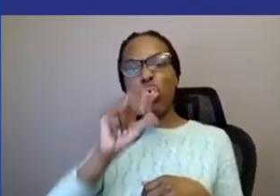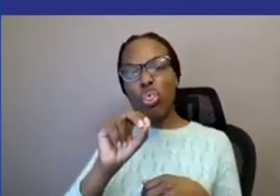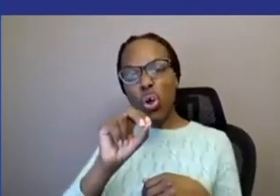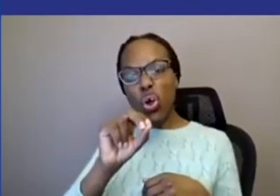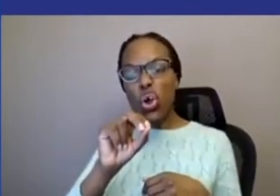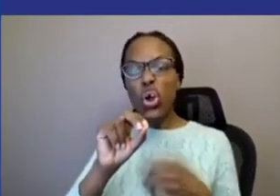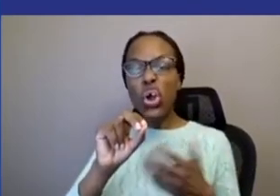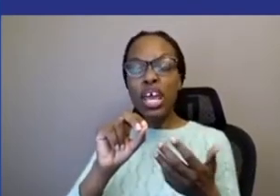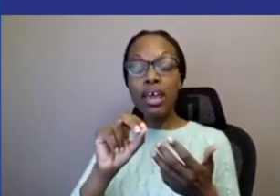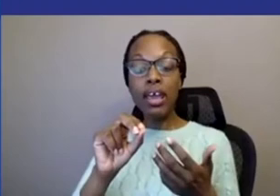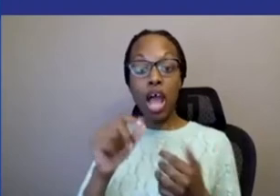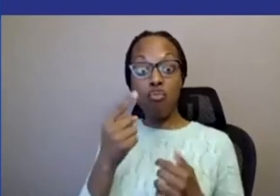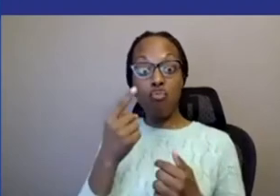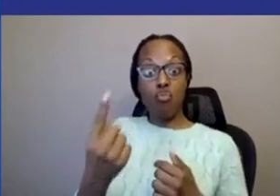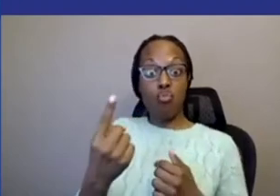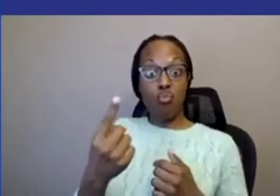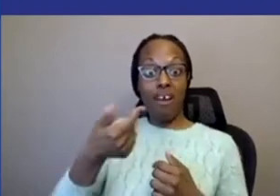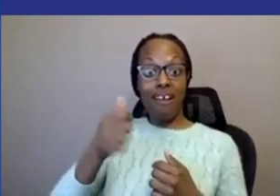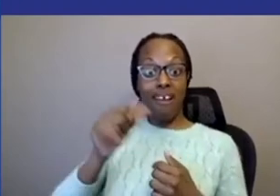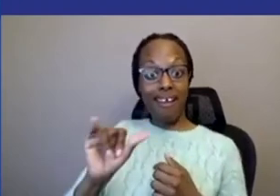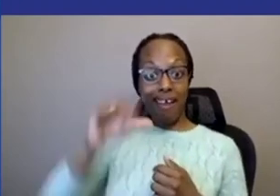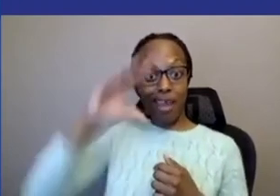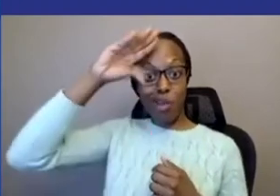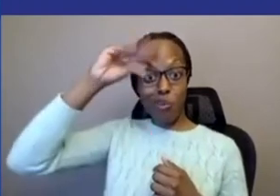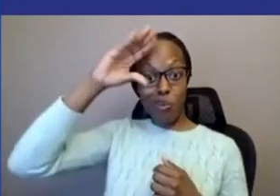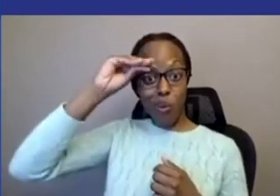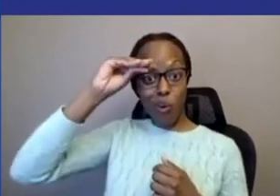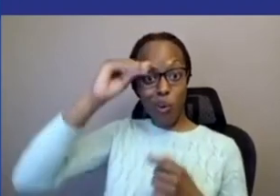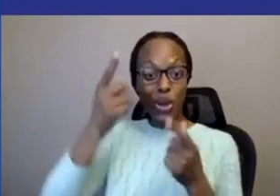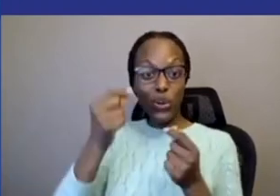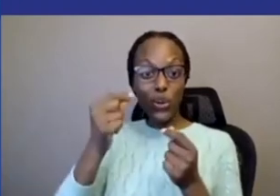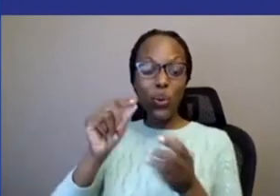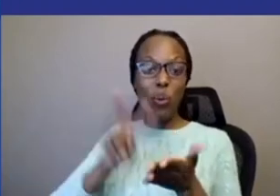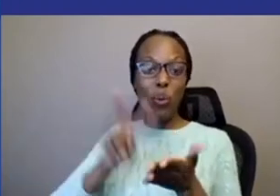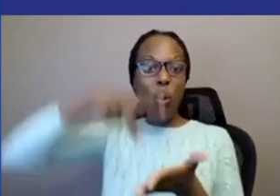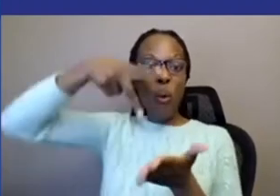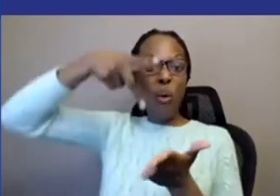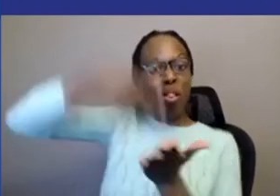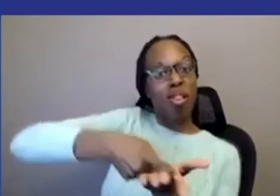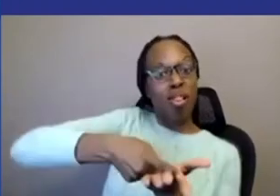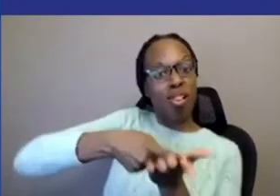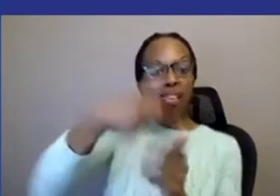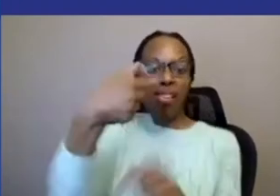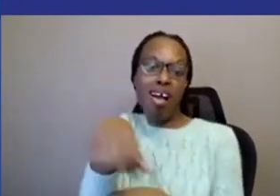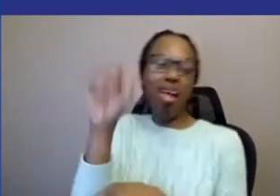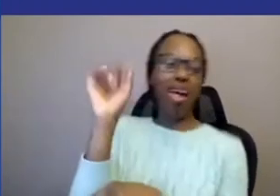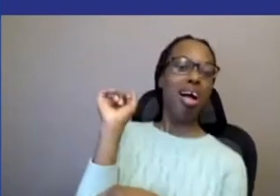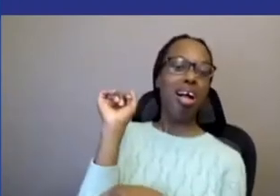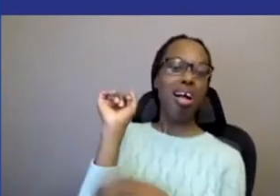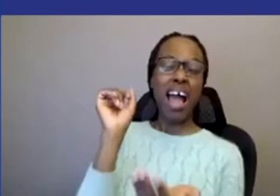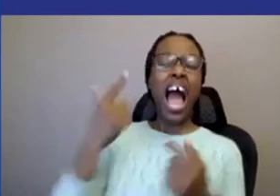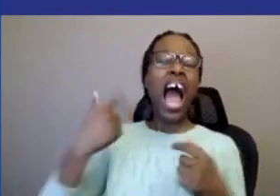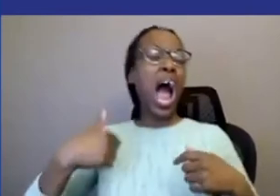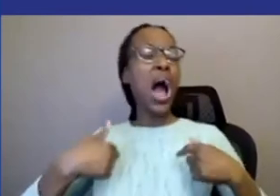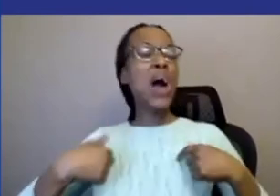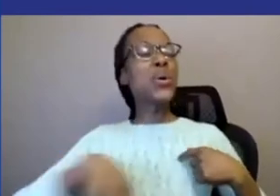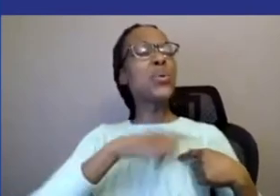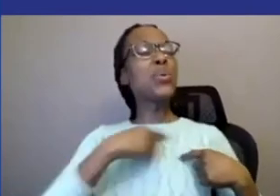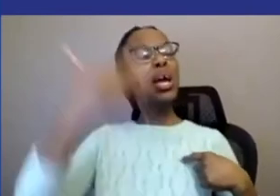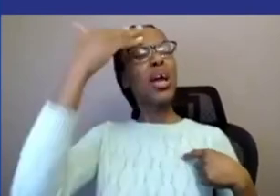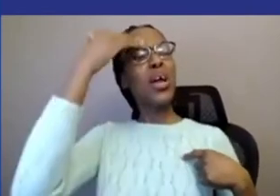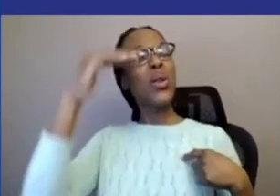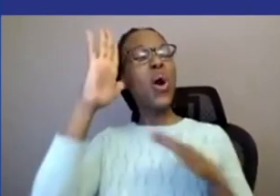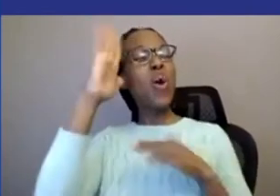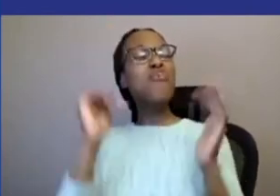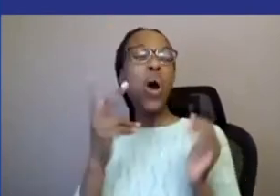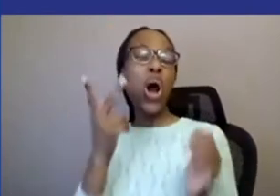jump in the air, slam their back, and that was their way of saying, hey, look, we're hip, we know Vogue. No, you don't. Having the most